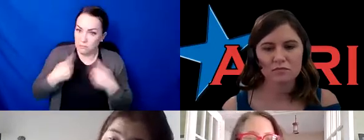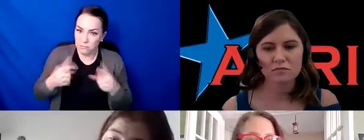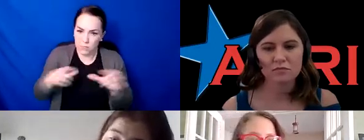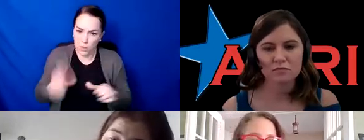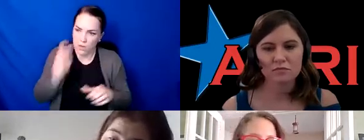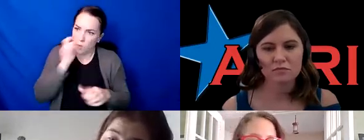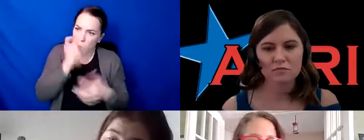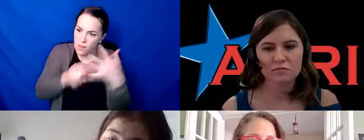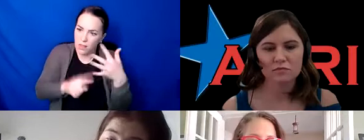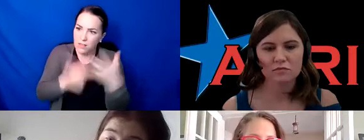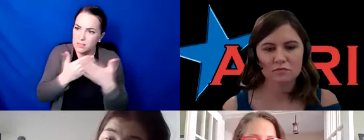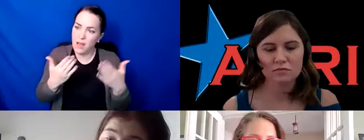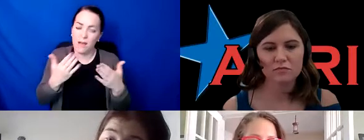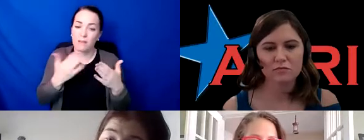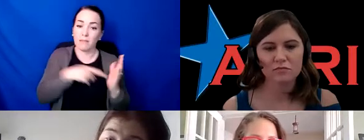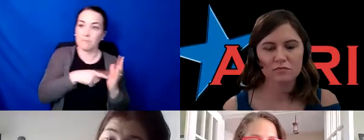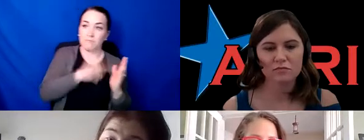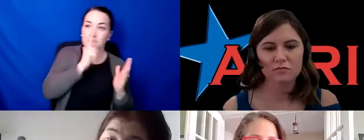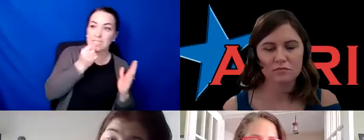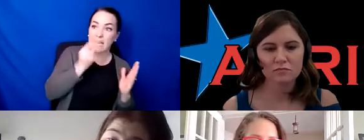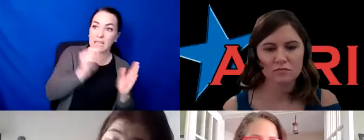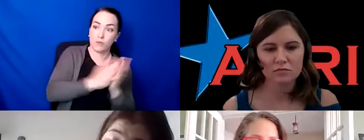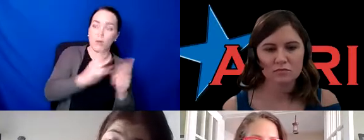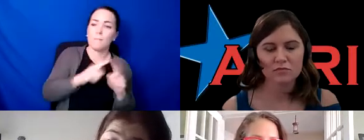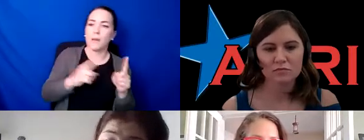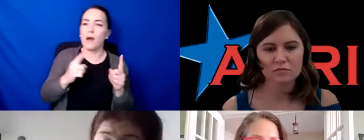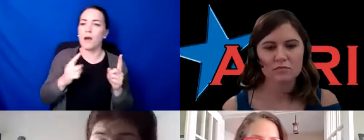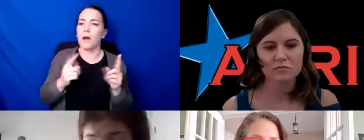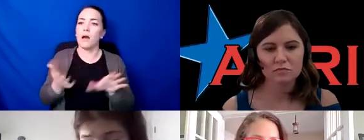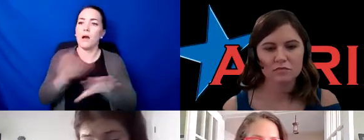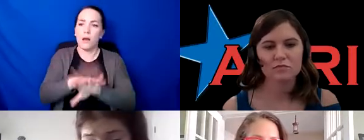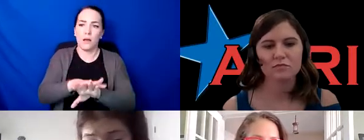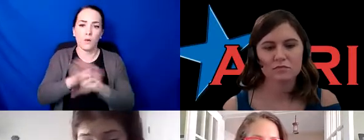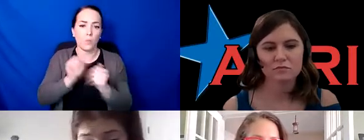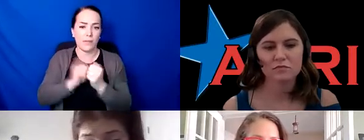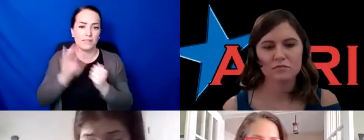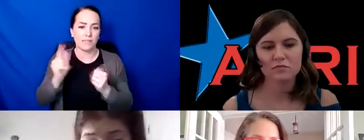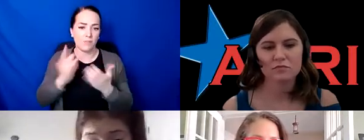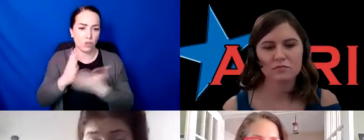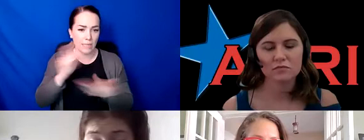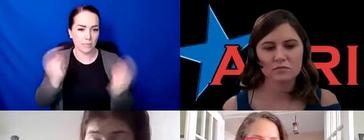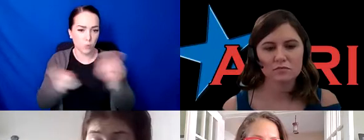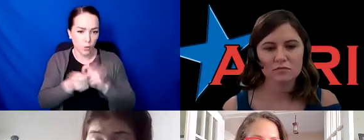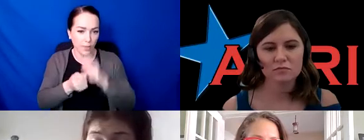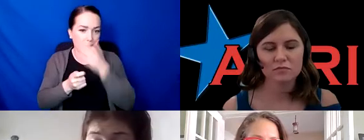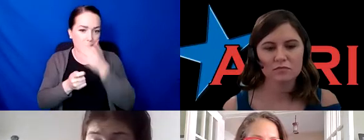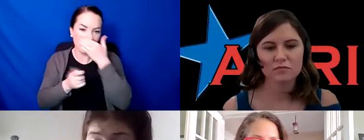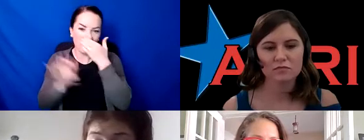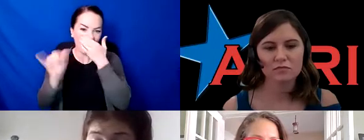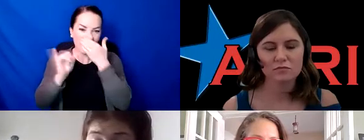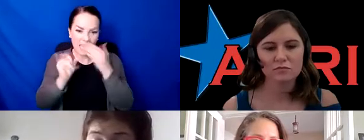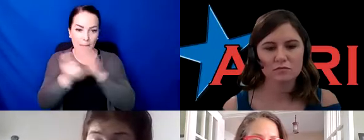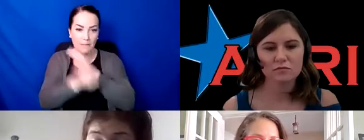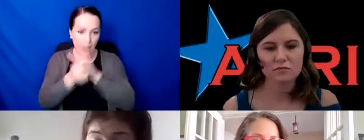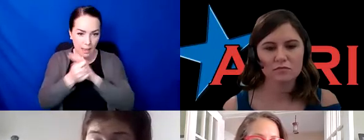and it's not in my textbook, but it fell into this civil rights movement or in this same time period. And